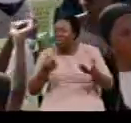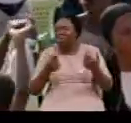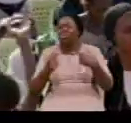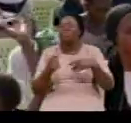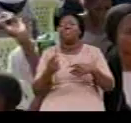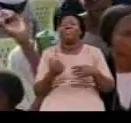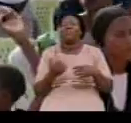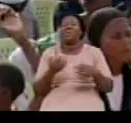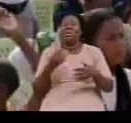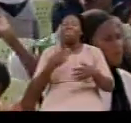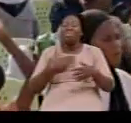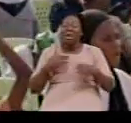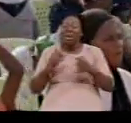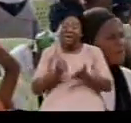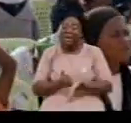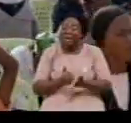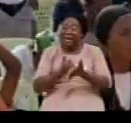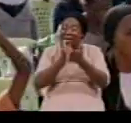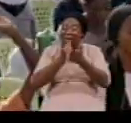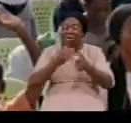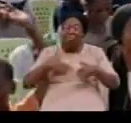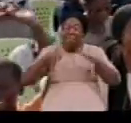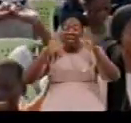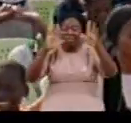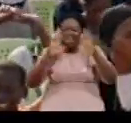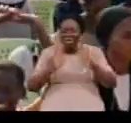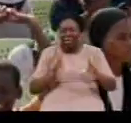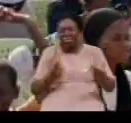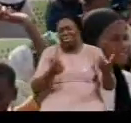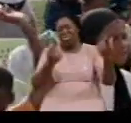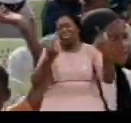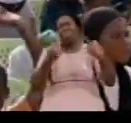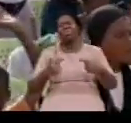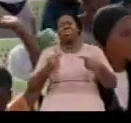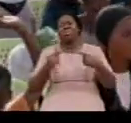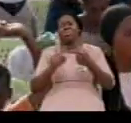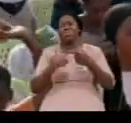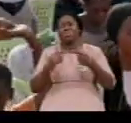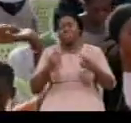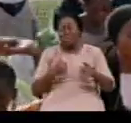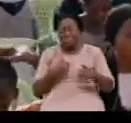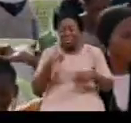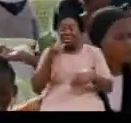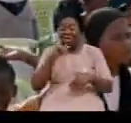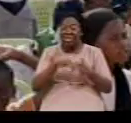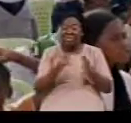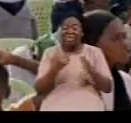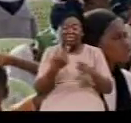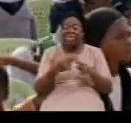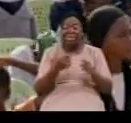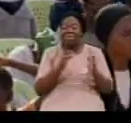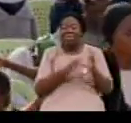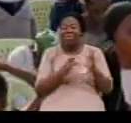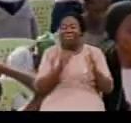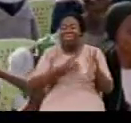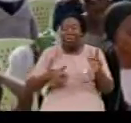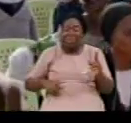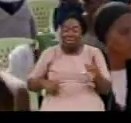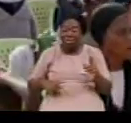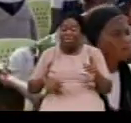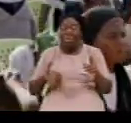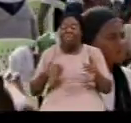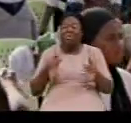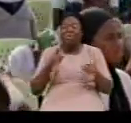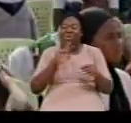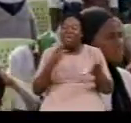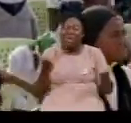forth. My miracle, come forth. In the name of the Lord. If today you are here and God has done miracle for